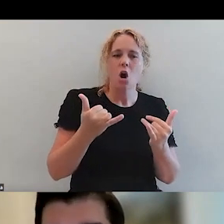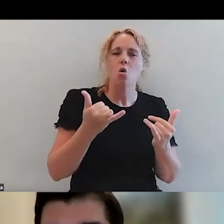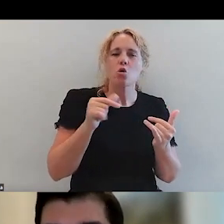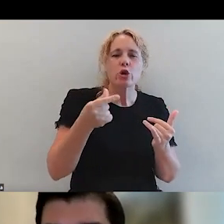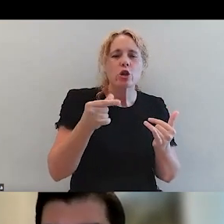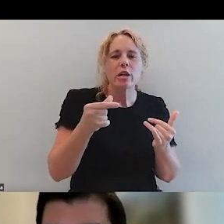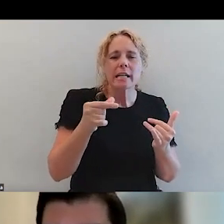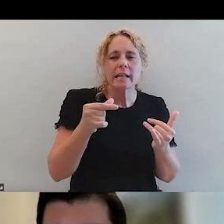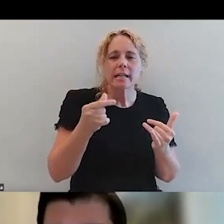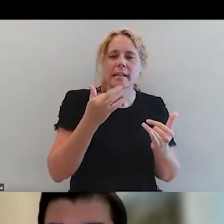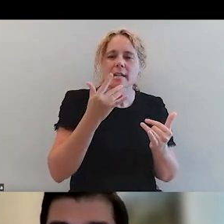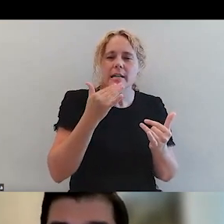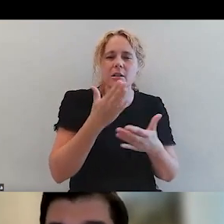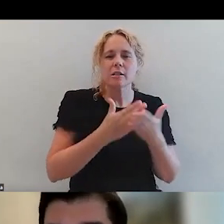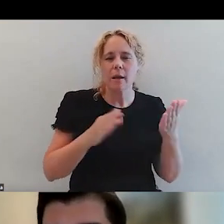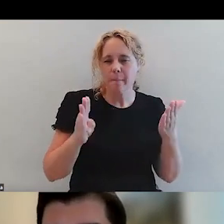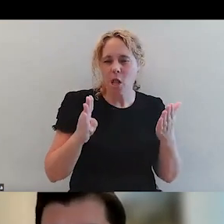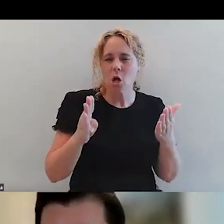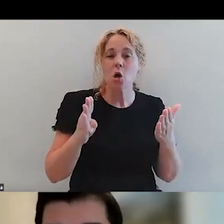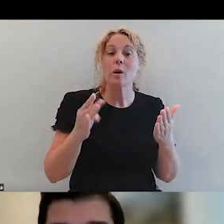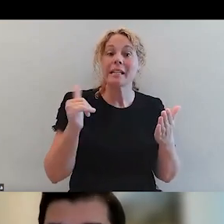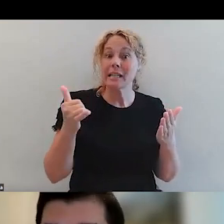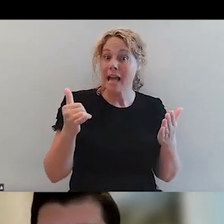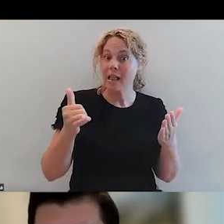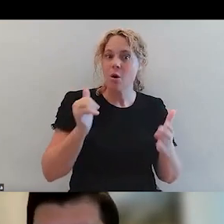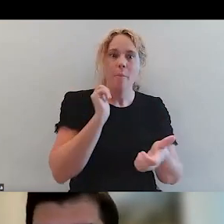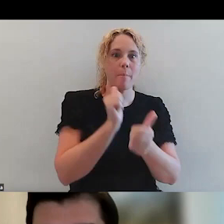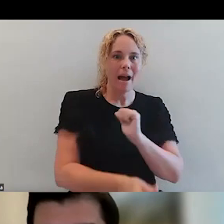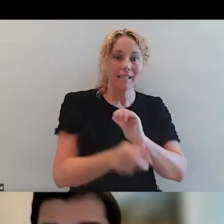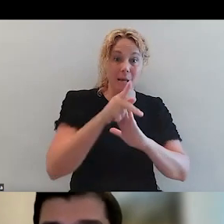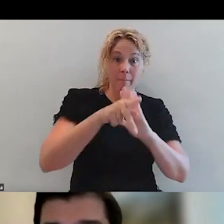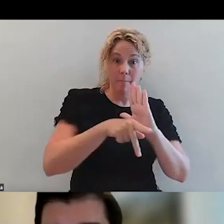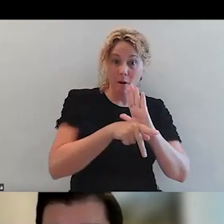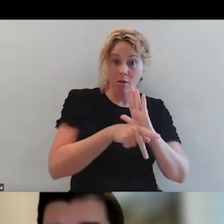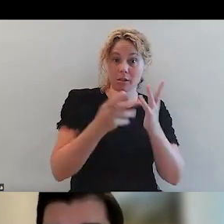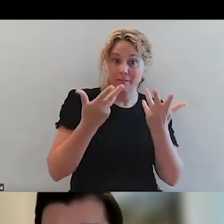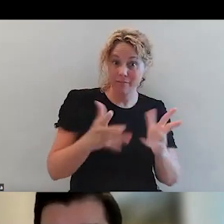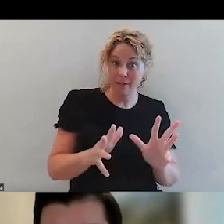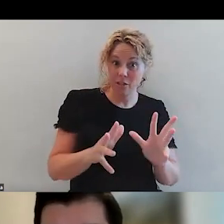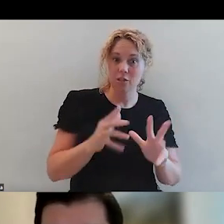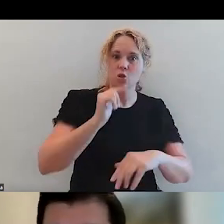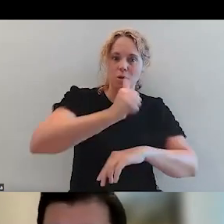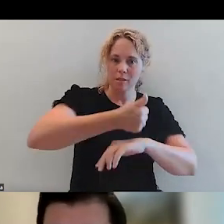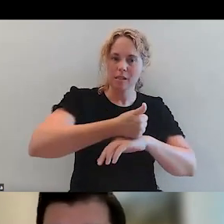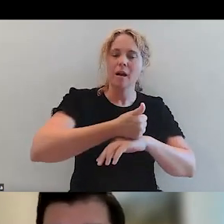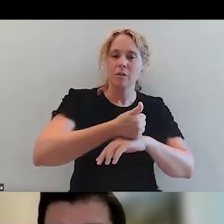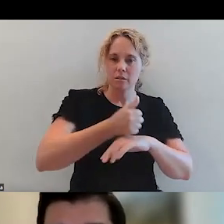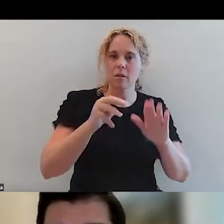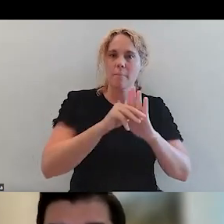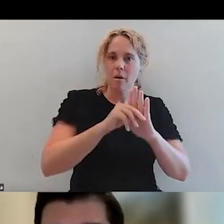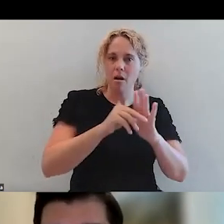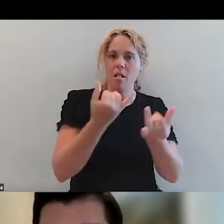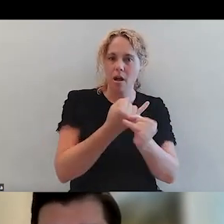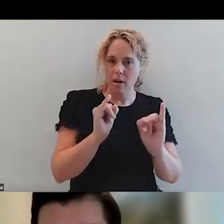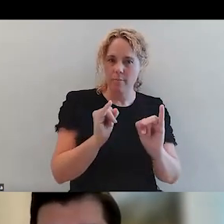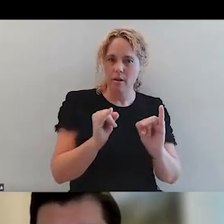and then some of them that are in the blue color. Ones that are in yellow have passed policies that will set the state up to establish the model independently. And